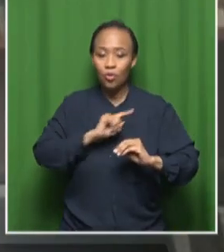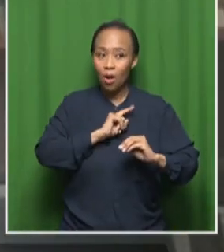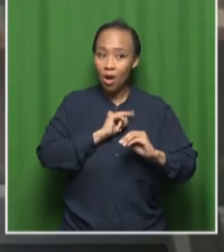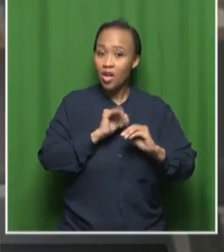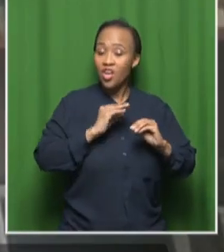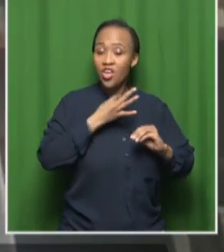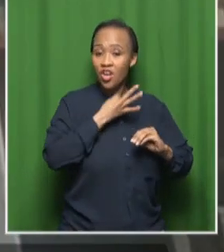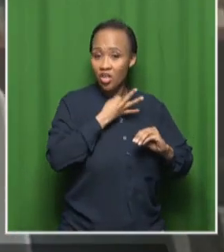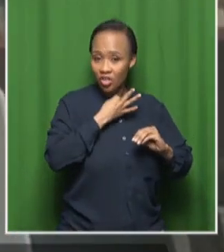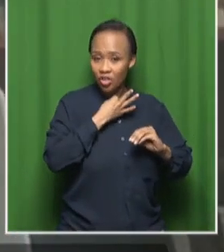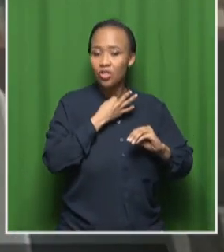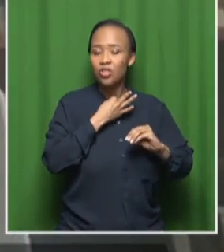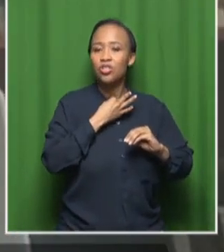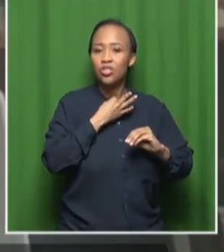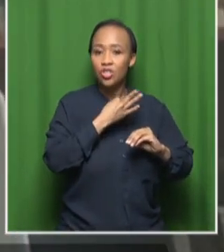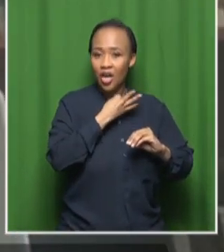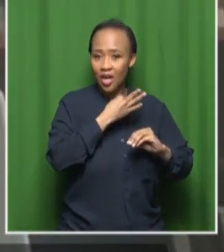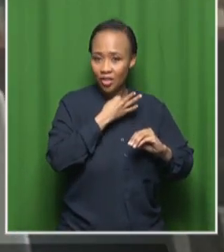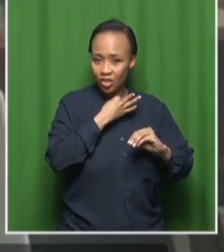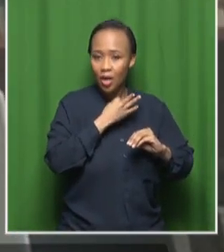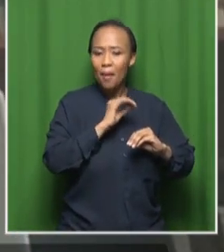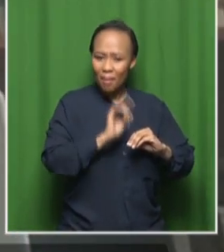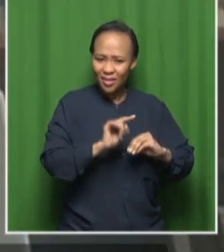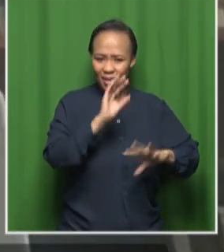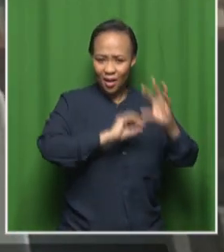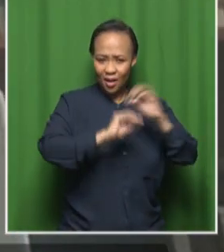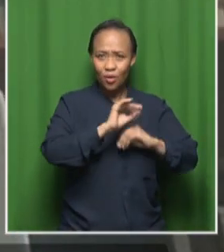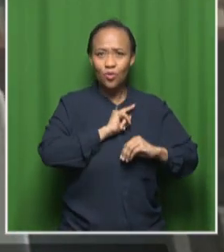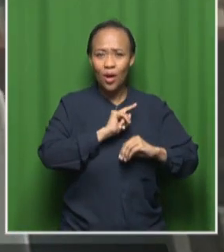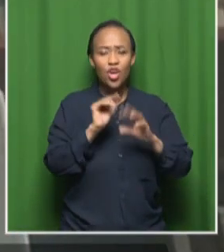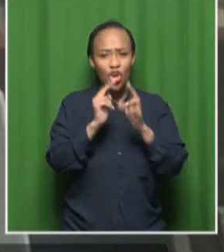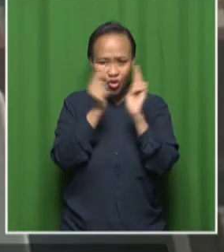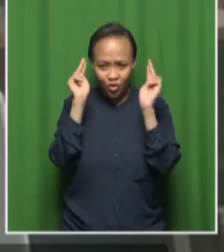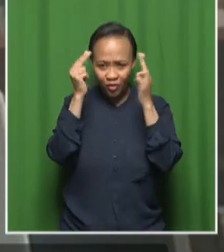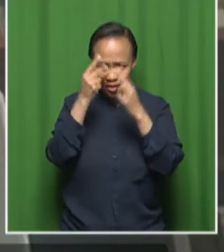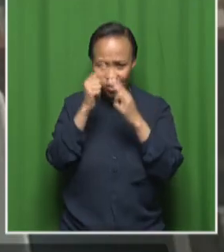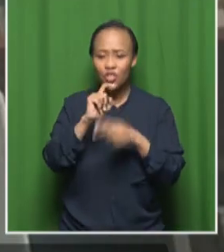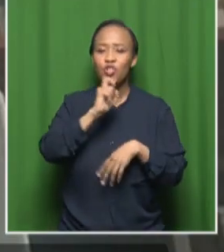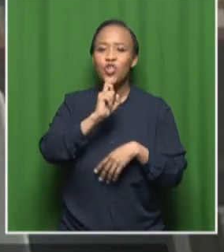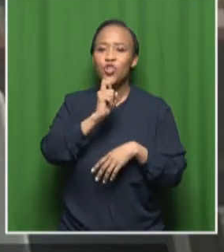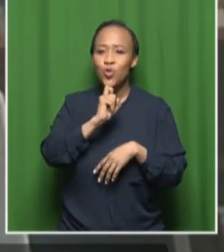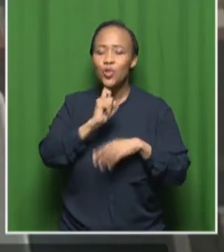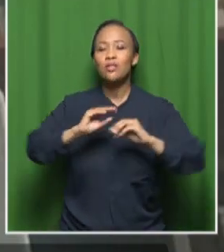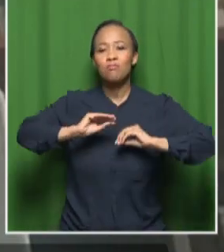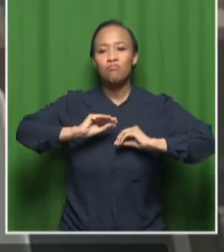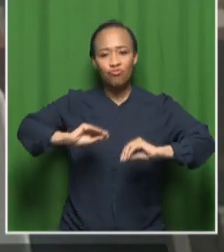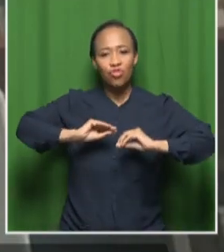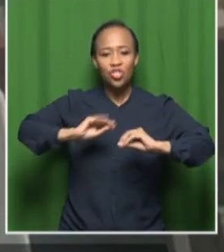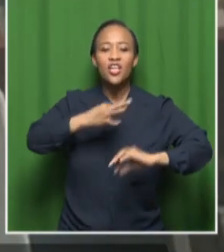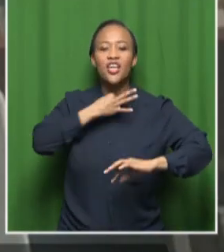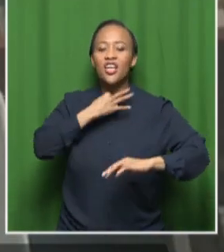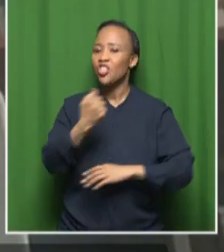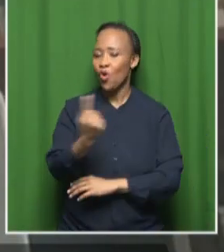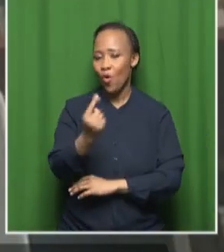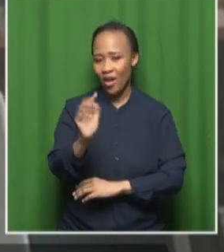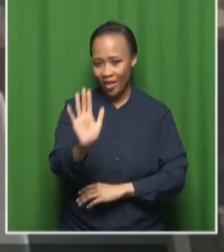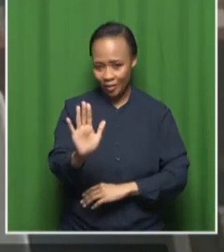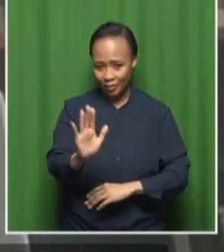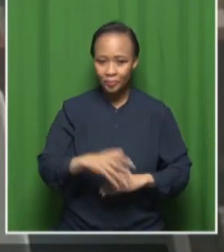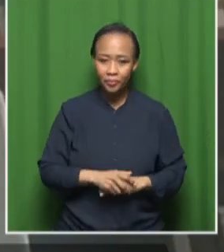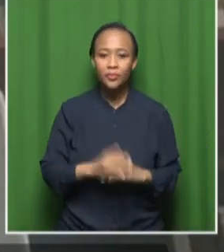universities that cater in English. Yeah. So the problem would come in how we standardize and how we decide who is